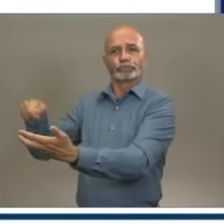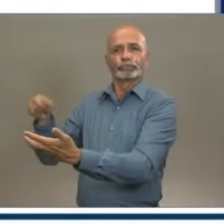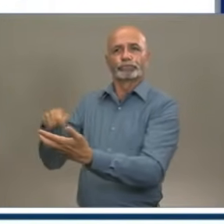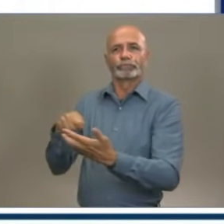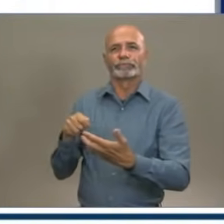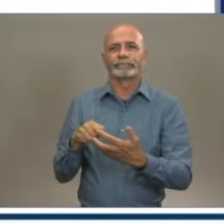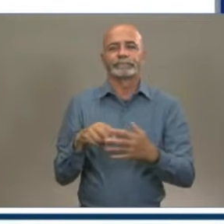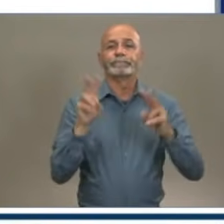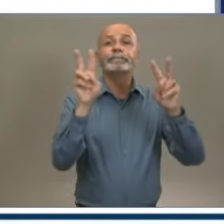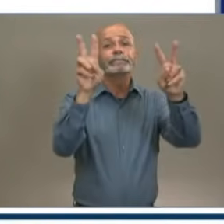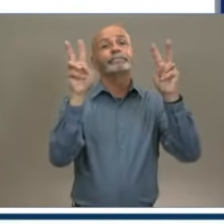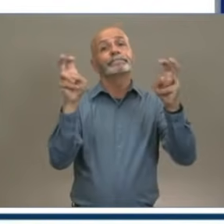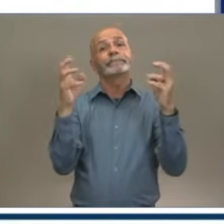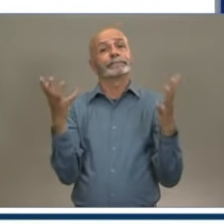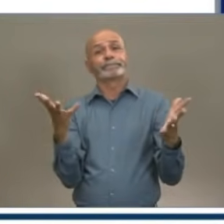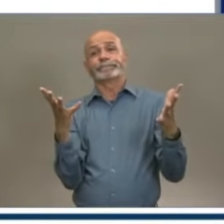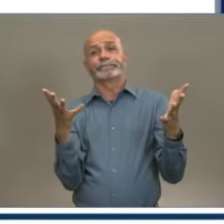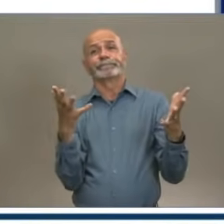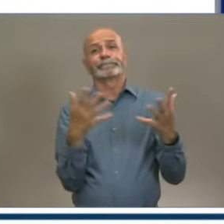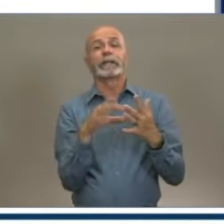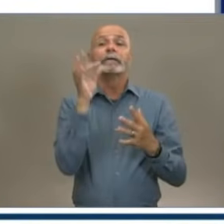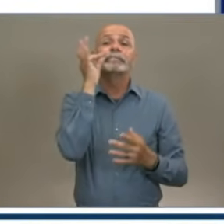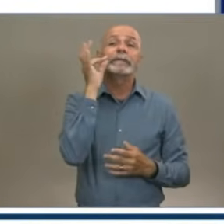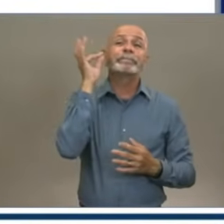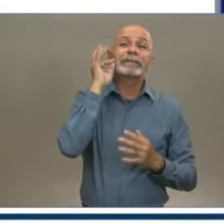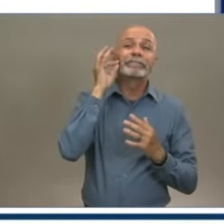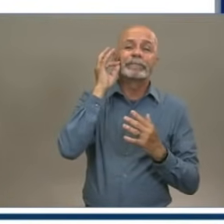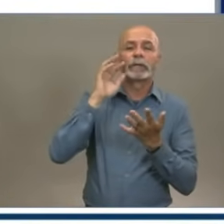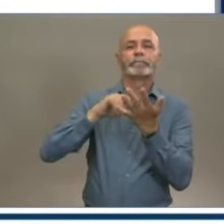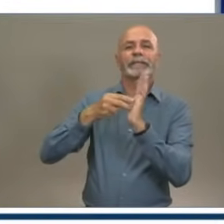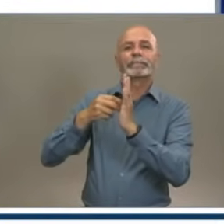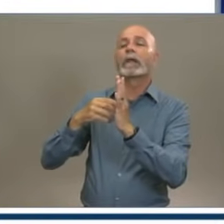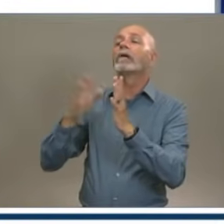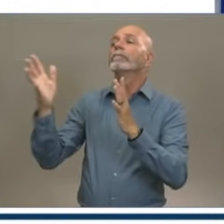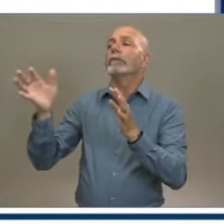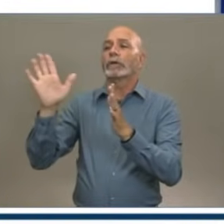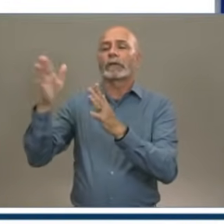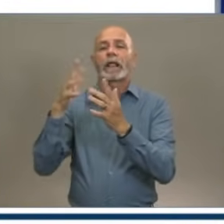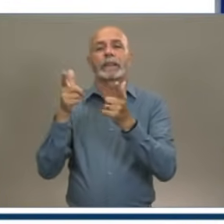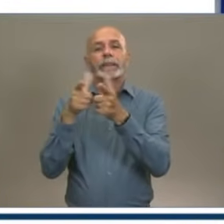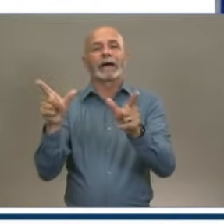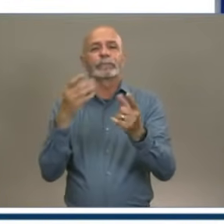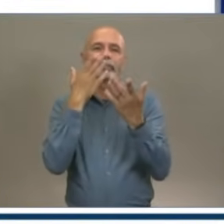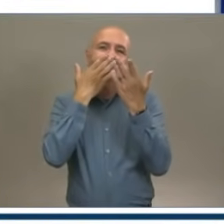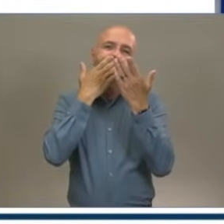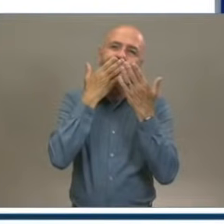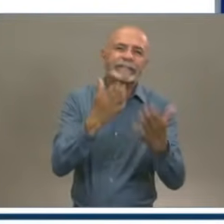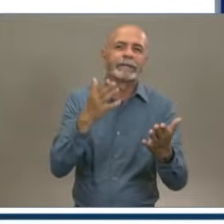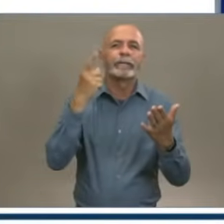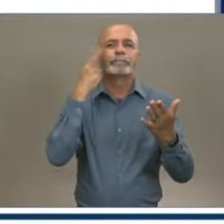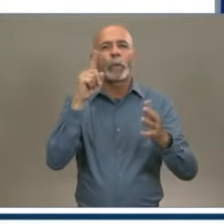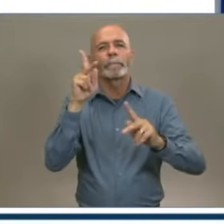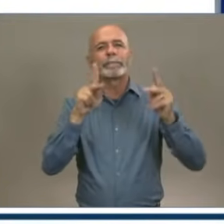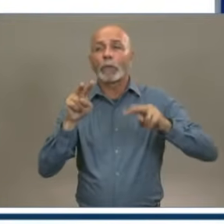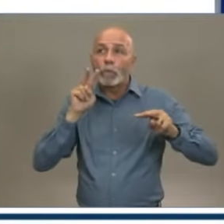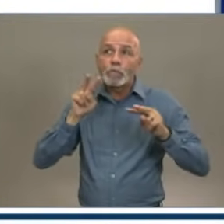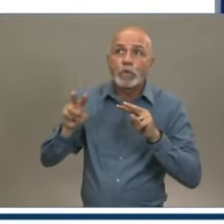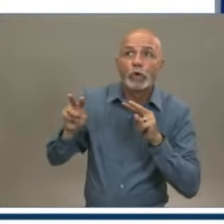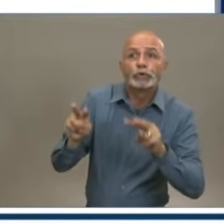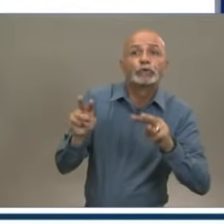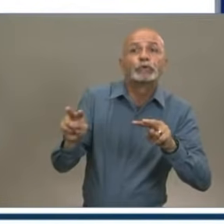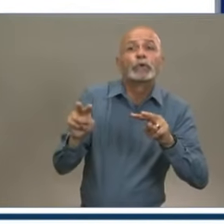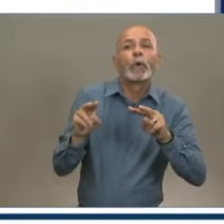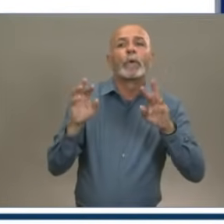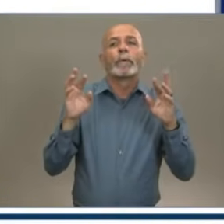you in Mi'kmaq. The song has a positive message about hope and healing and encourages people to protect elders and